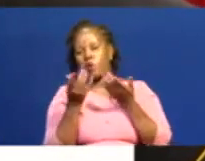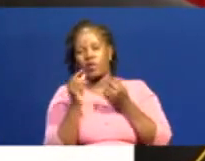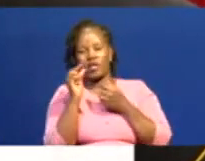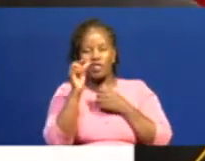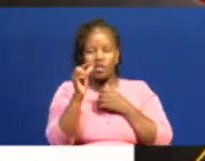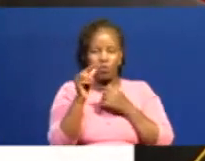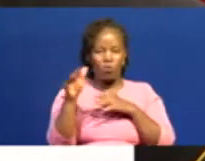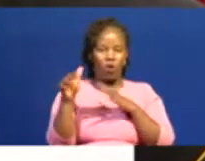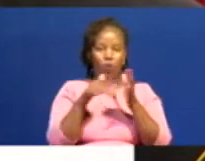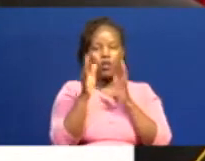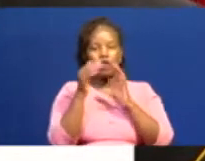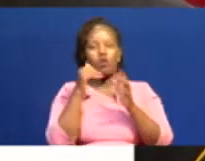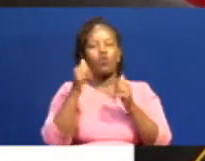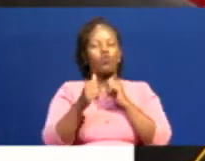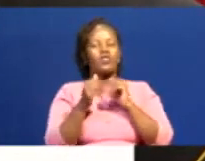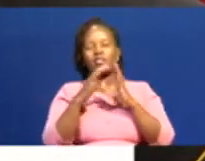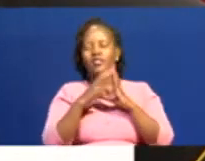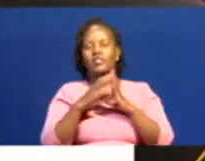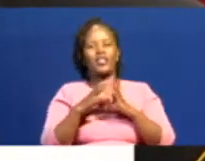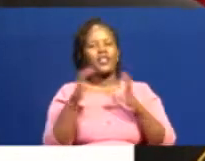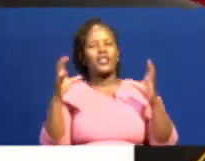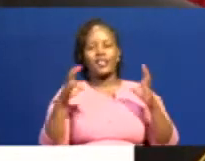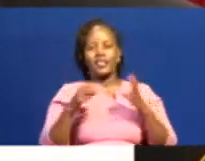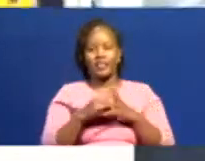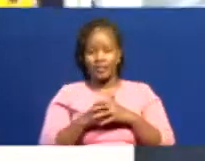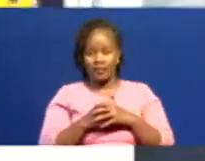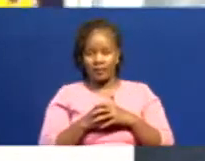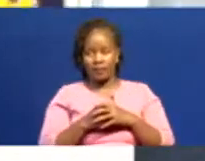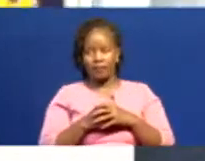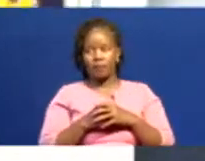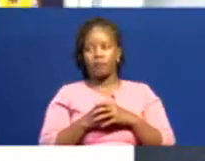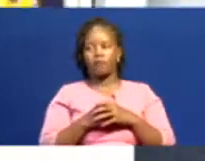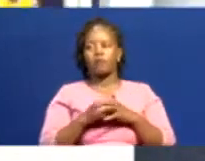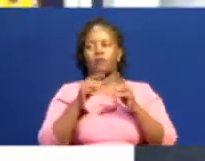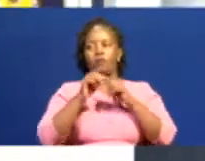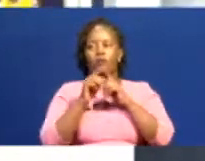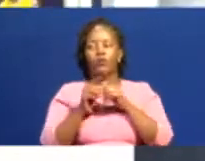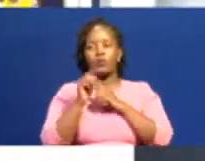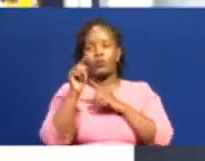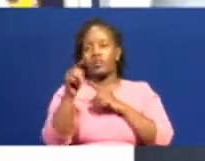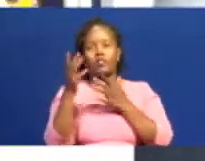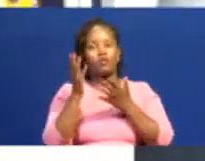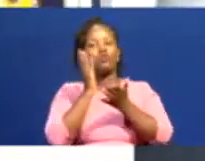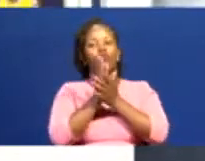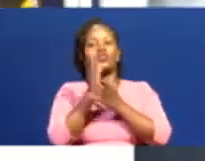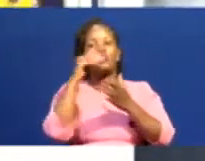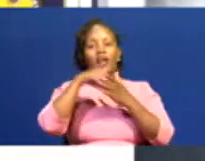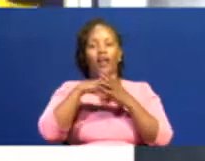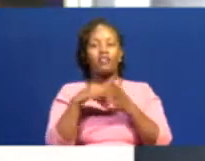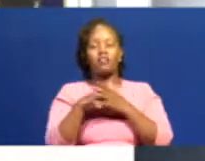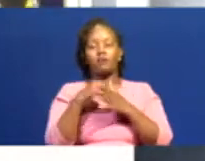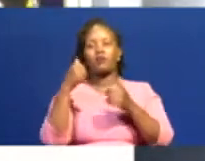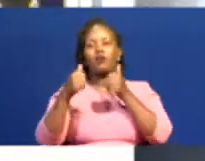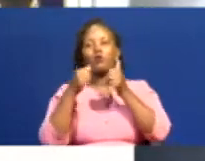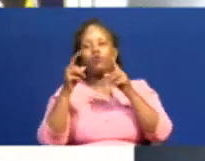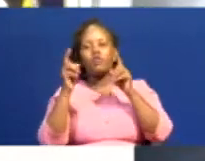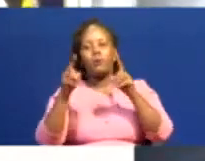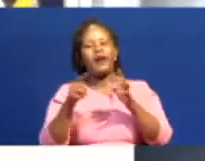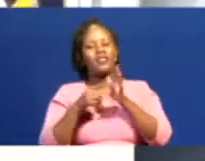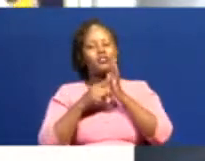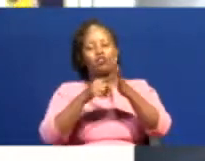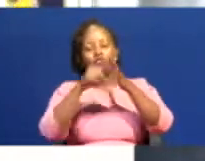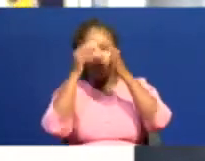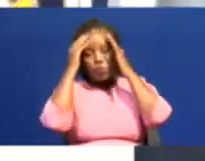is what makes the difference with the smallholder farmers. It's a core investment, so they have to show commitment that in